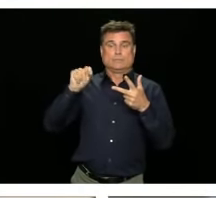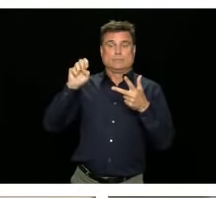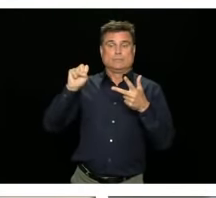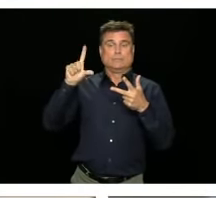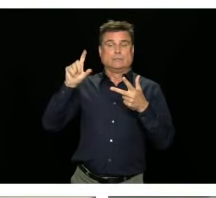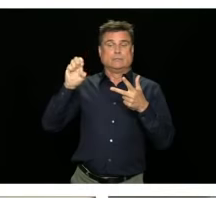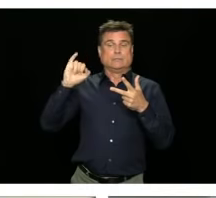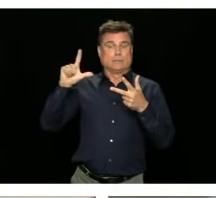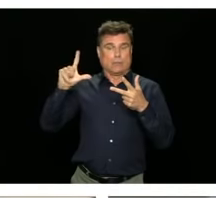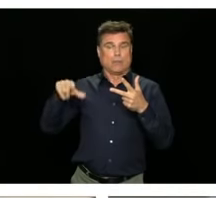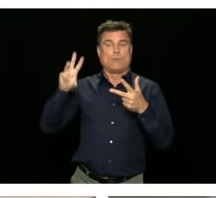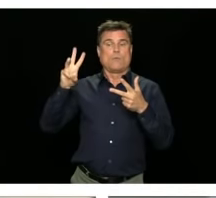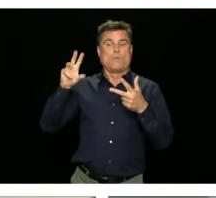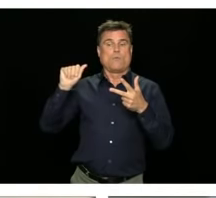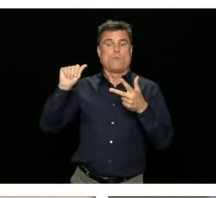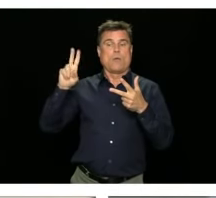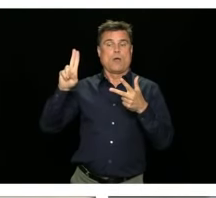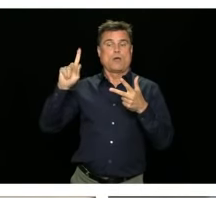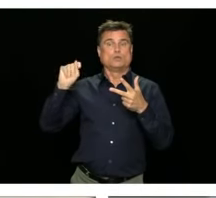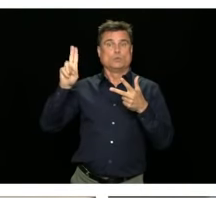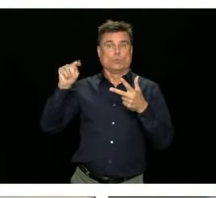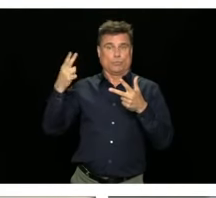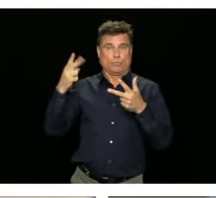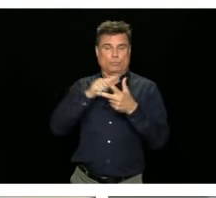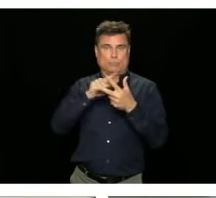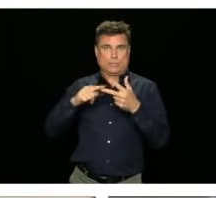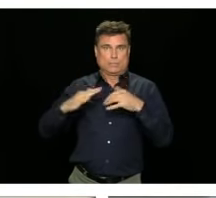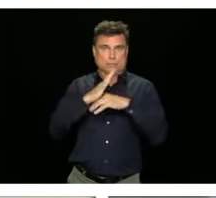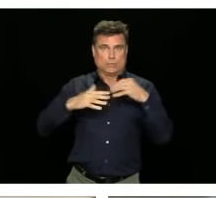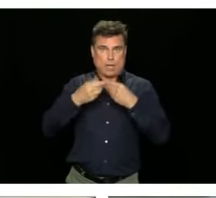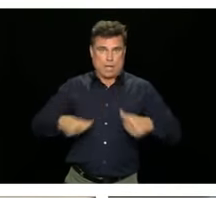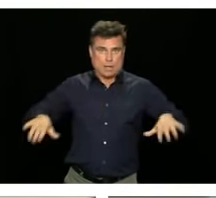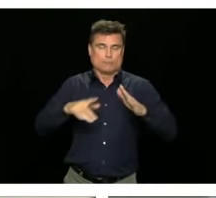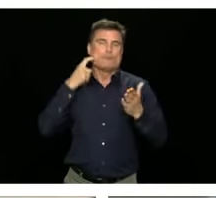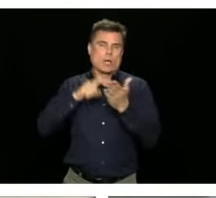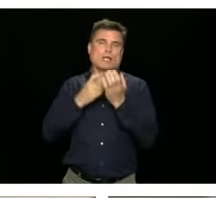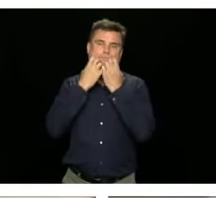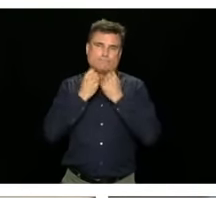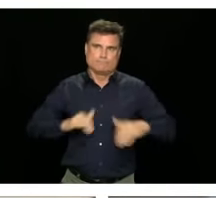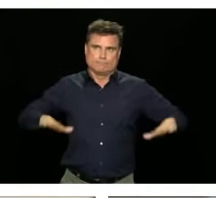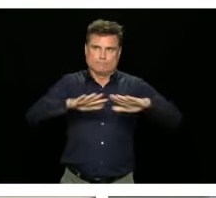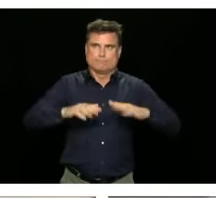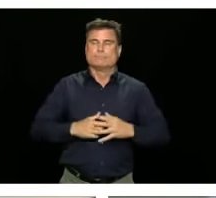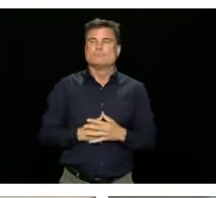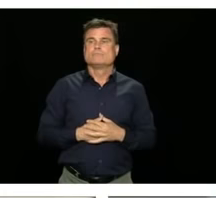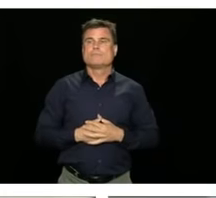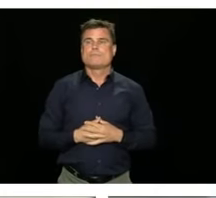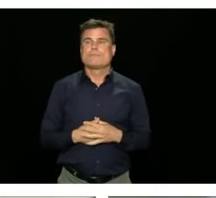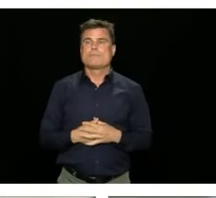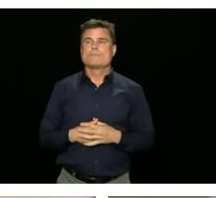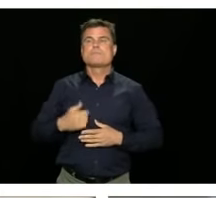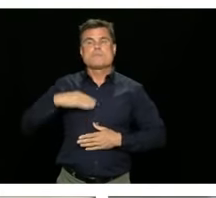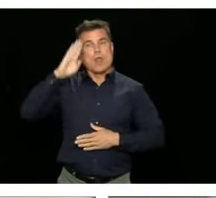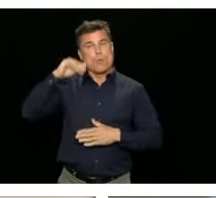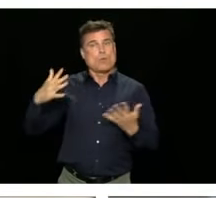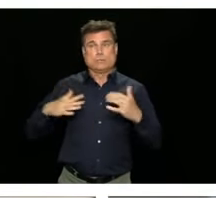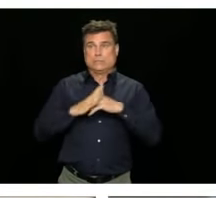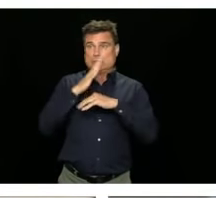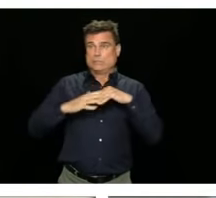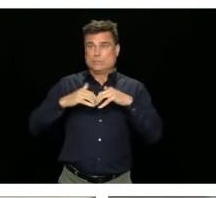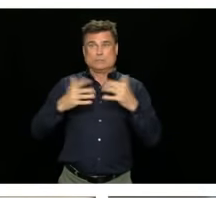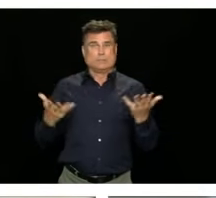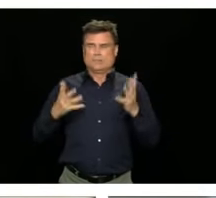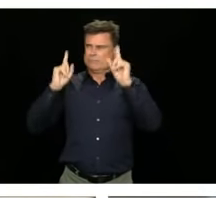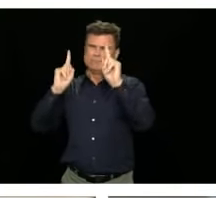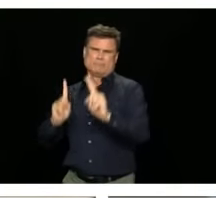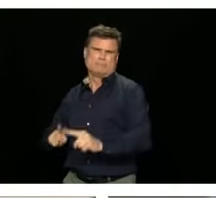time immemorial and whose culture and traditions enrich our communities. I know many of you are joining us today